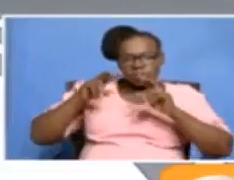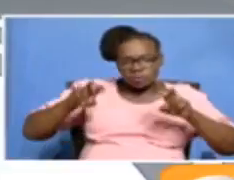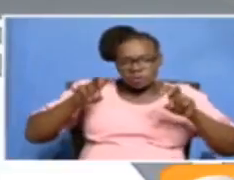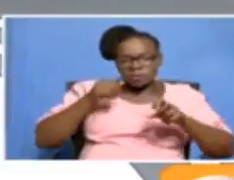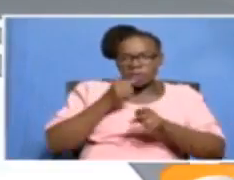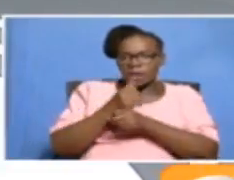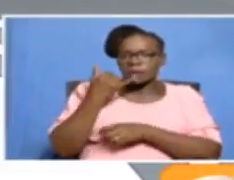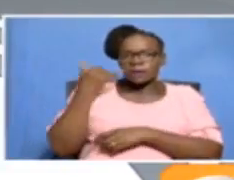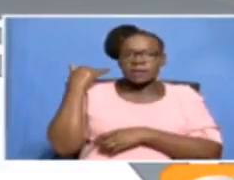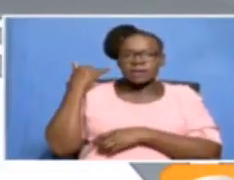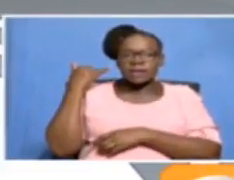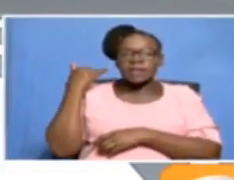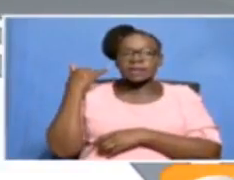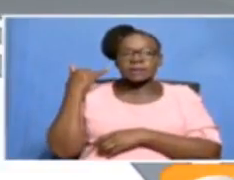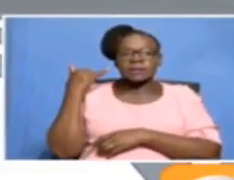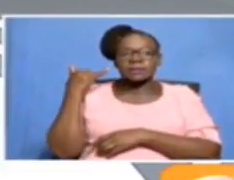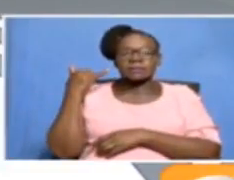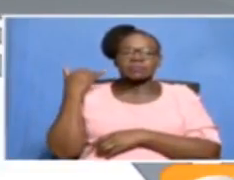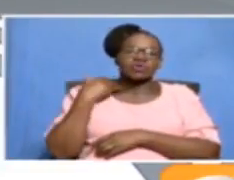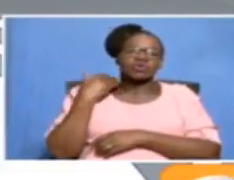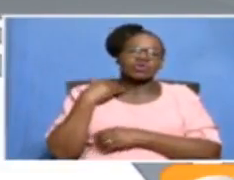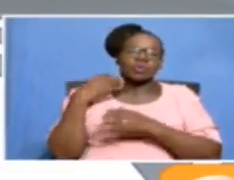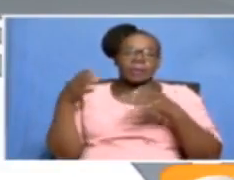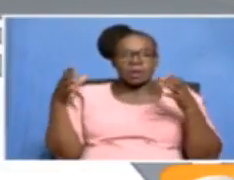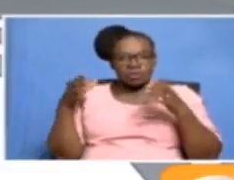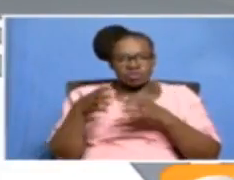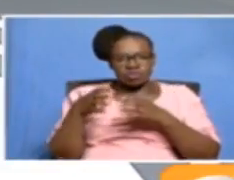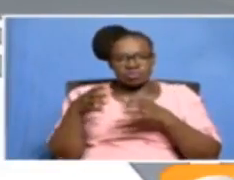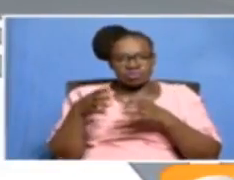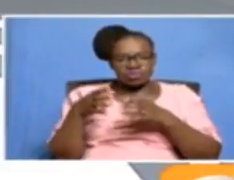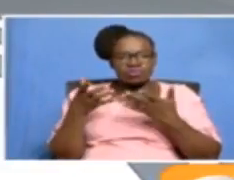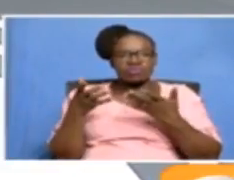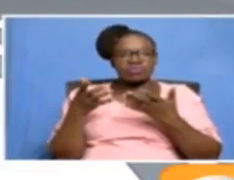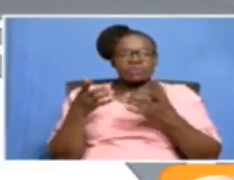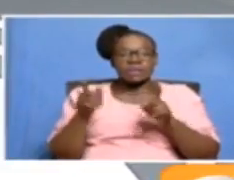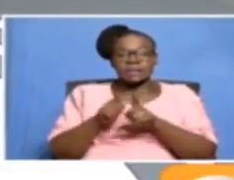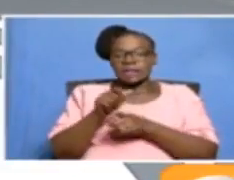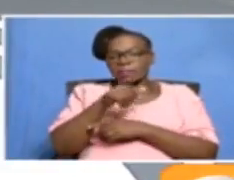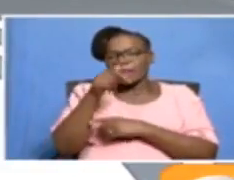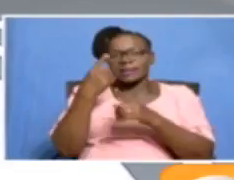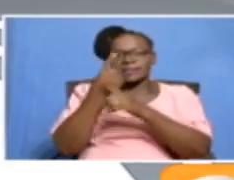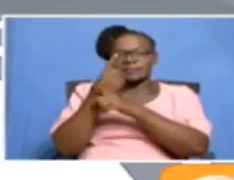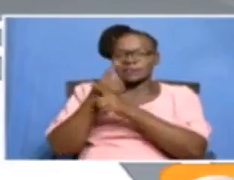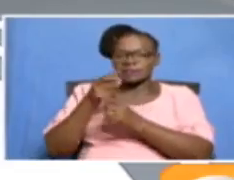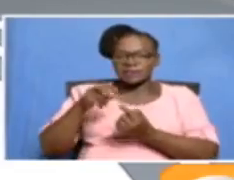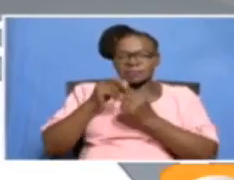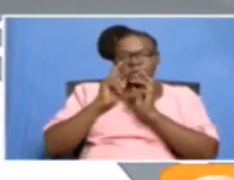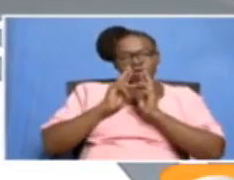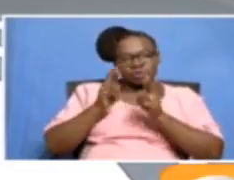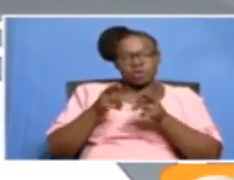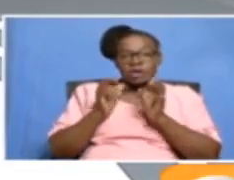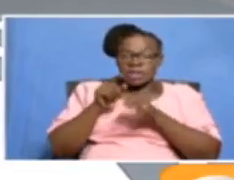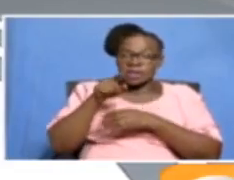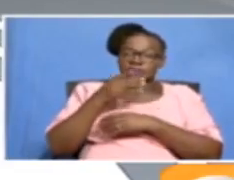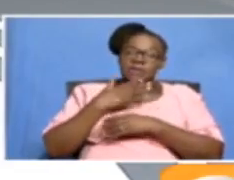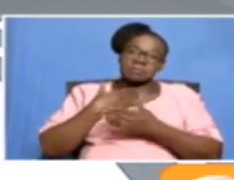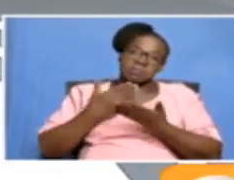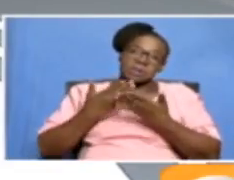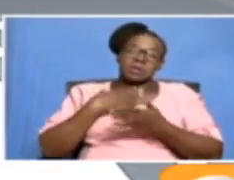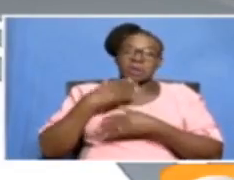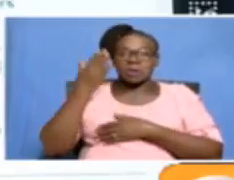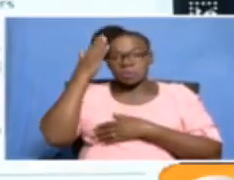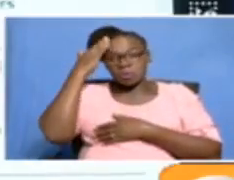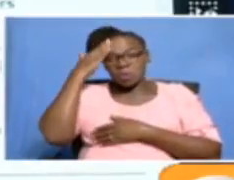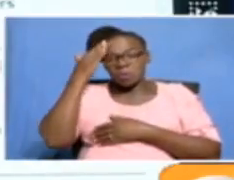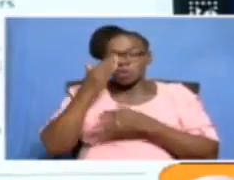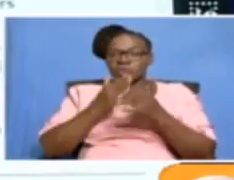done yesterday by Purity Mwambia, Gangster Sacco. It is there, as well as a number of other special reports. And if you're just looking to update yourself with the